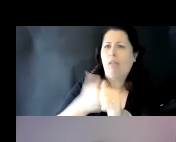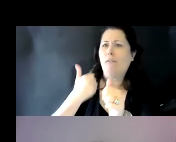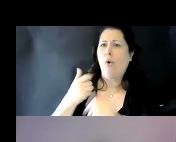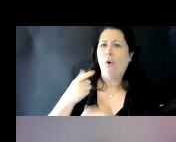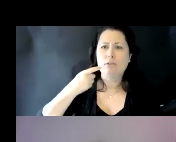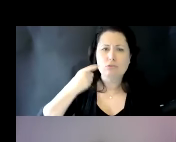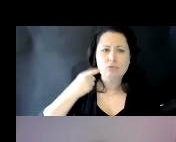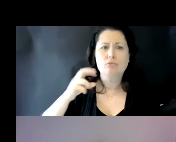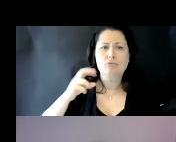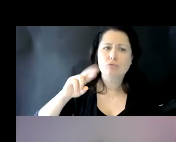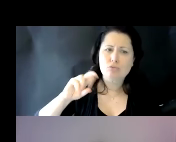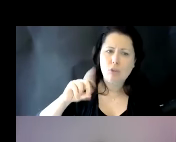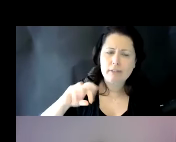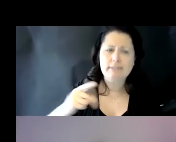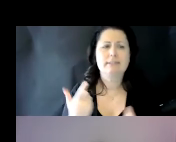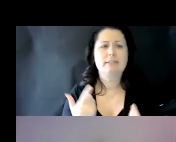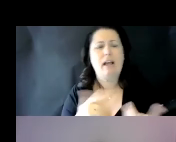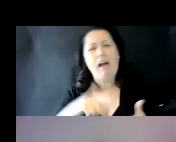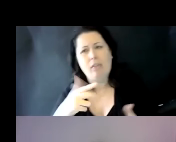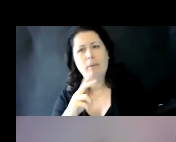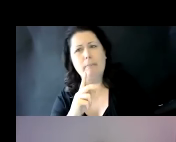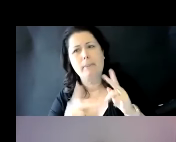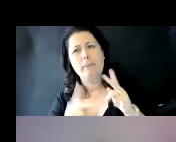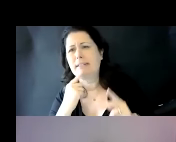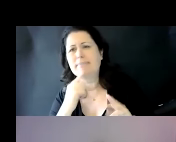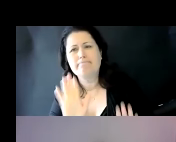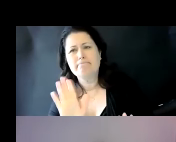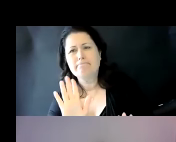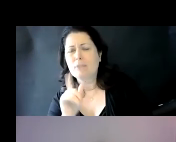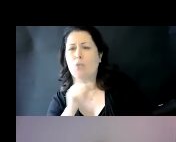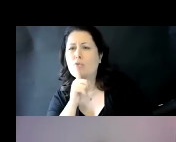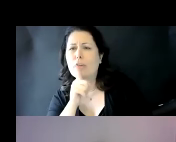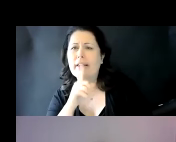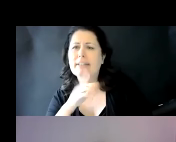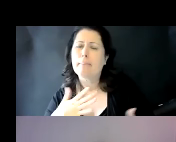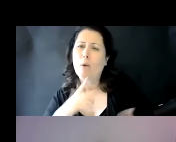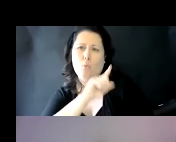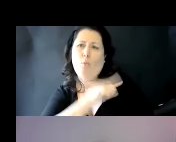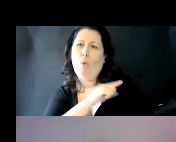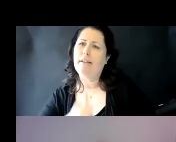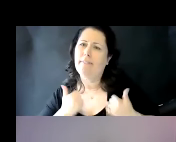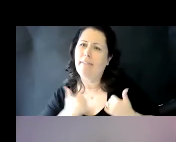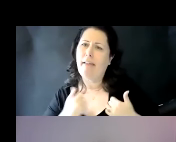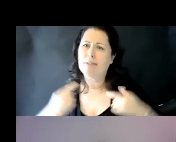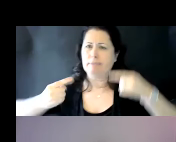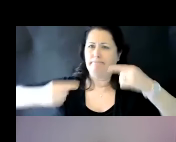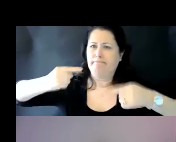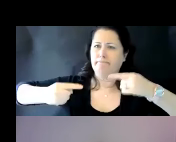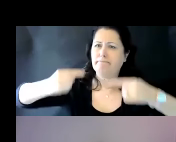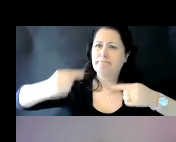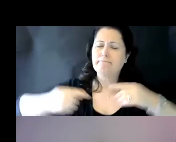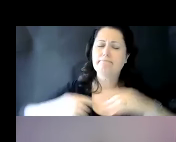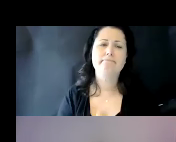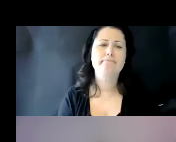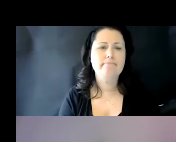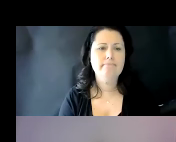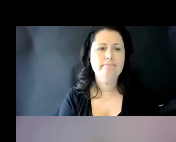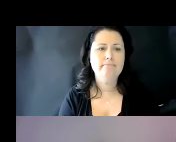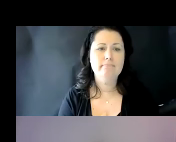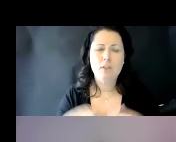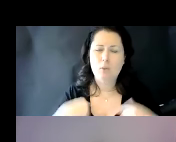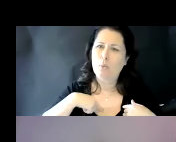about quality of life. So we were getting ourselves in a bit of a stew about what exactly it was. But at the same time, we were saying that services